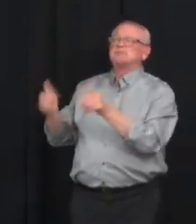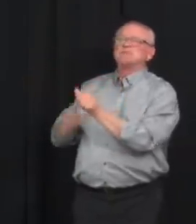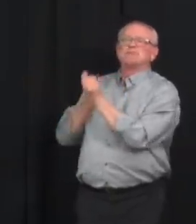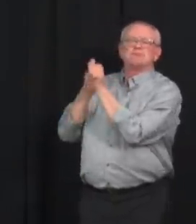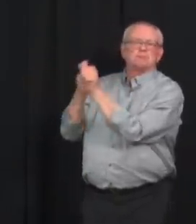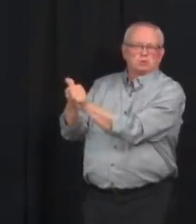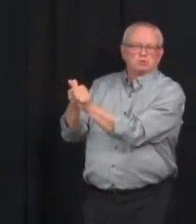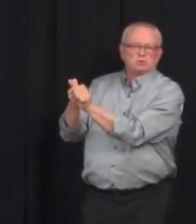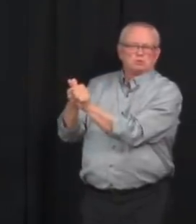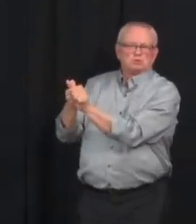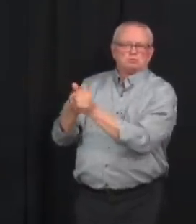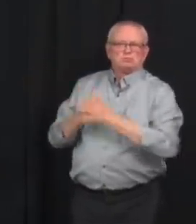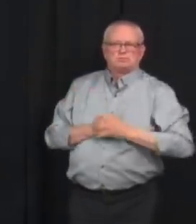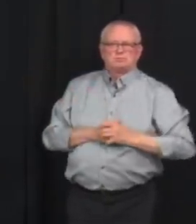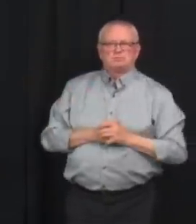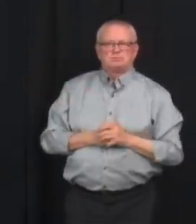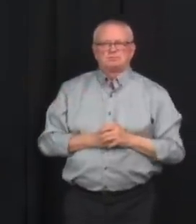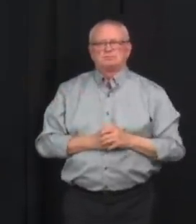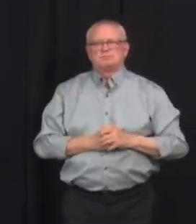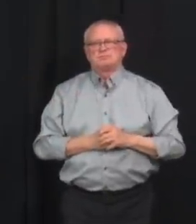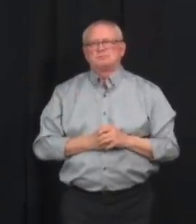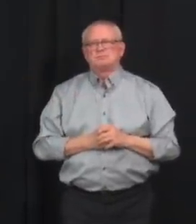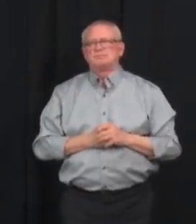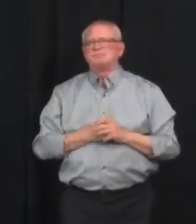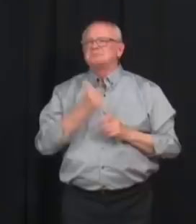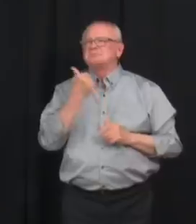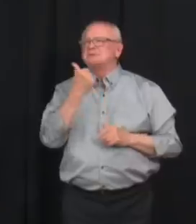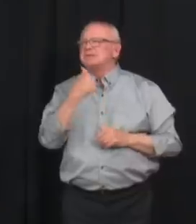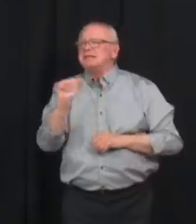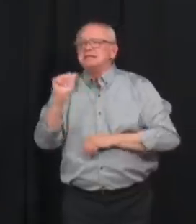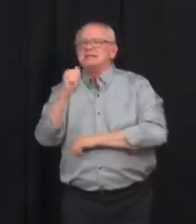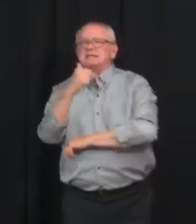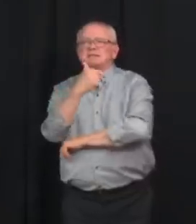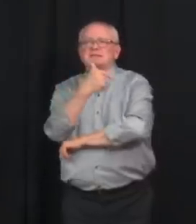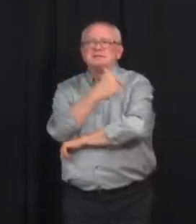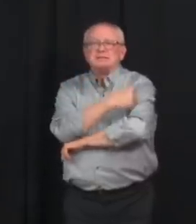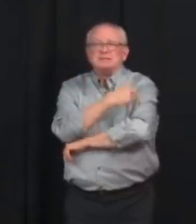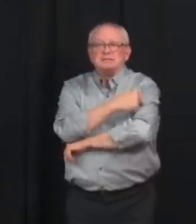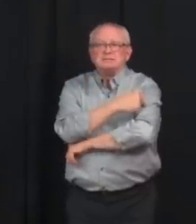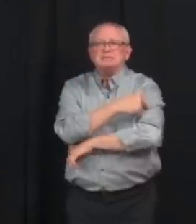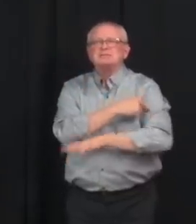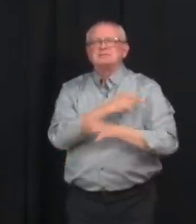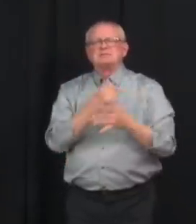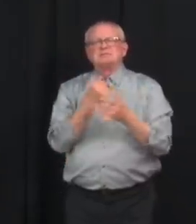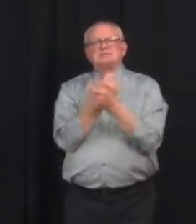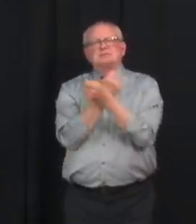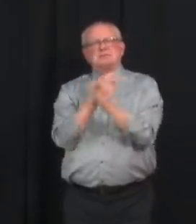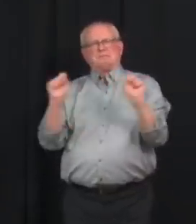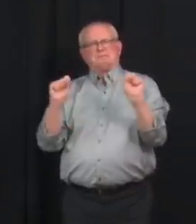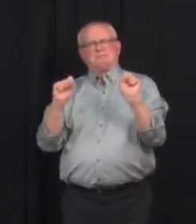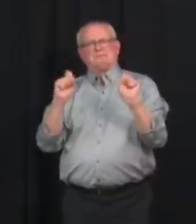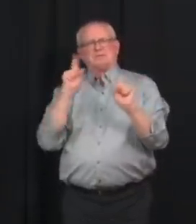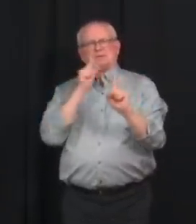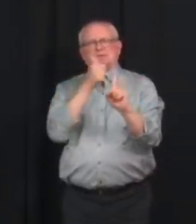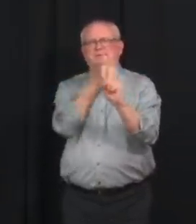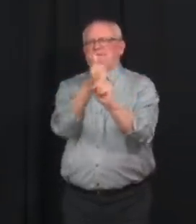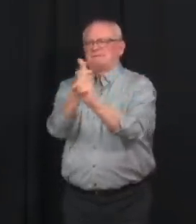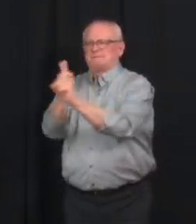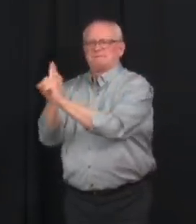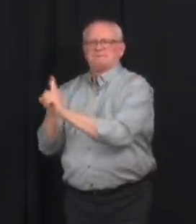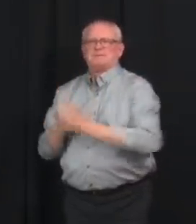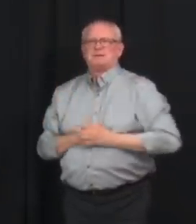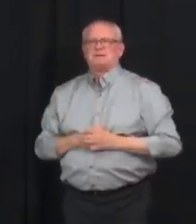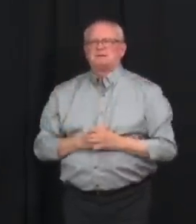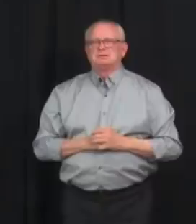good options. Both vaccines will further protect you from severe illness. Albertans who choose to receive a second